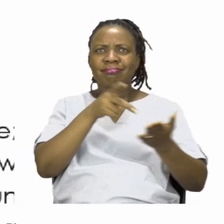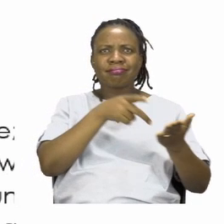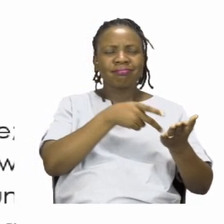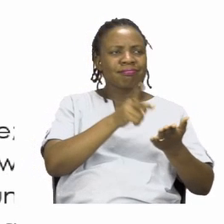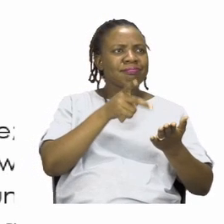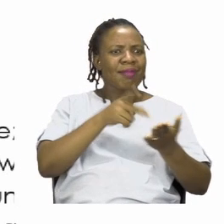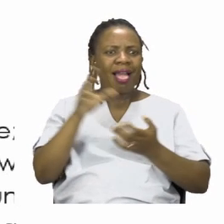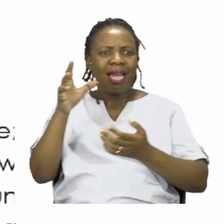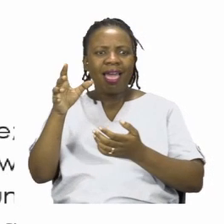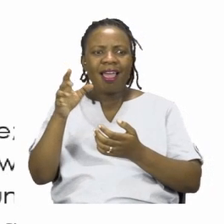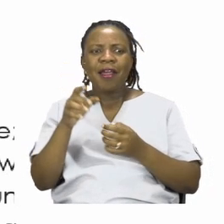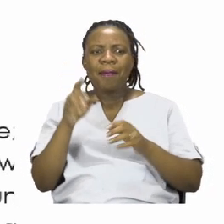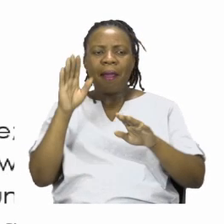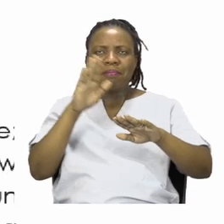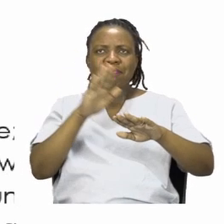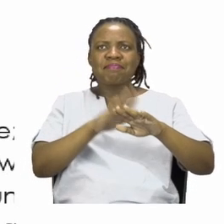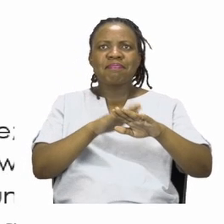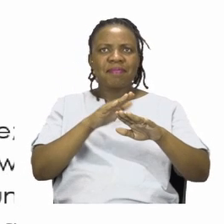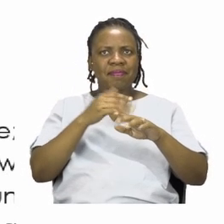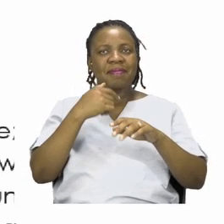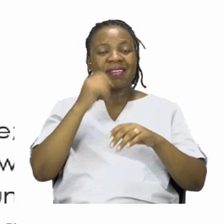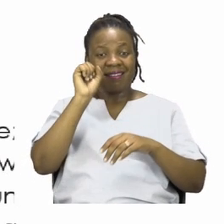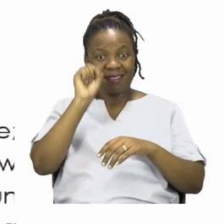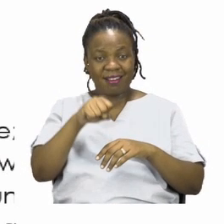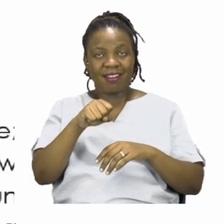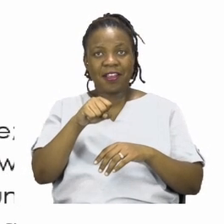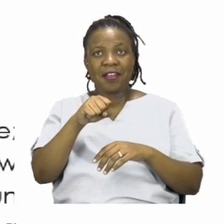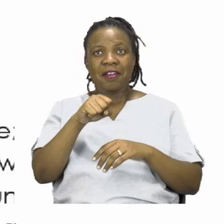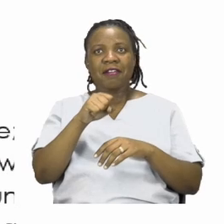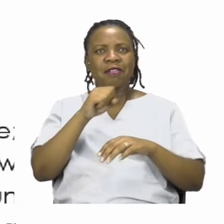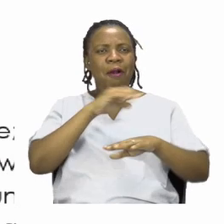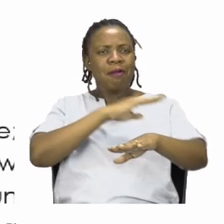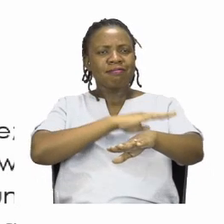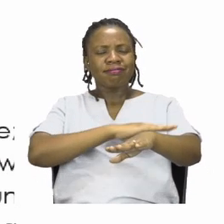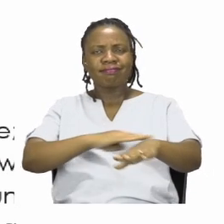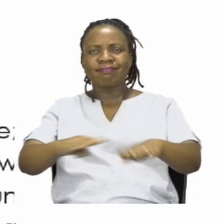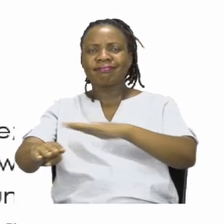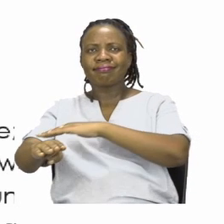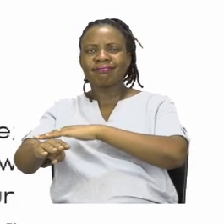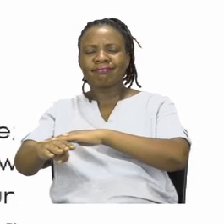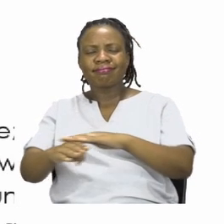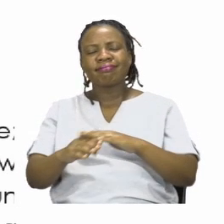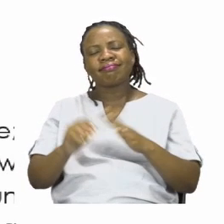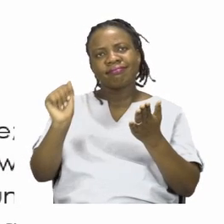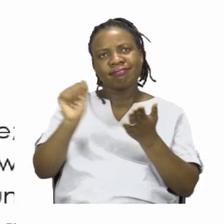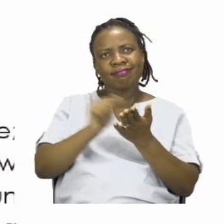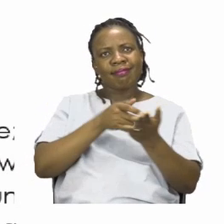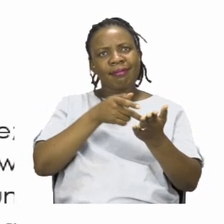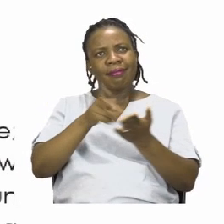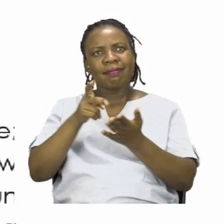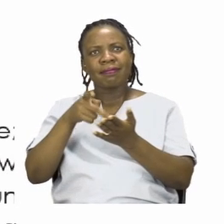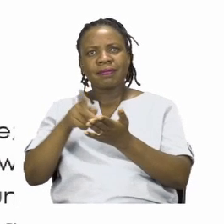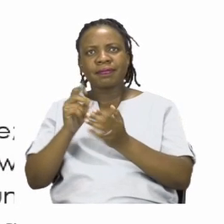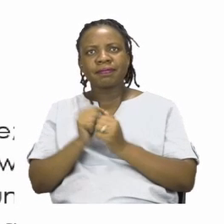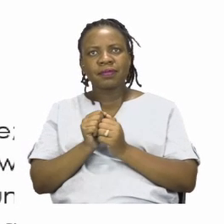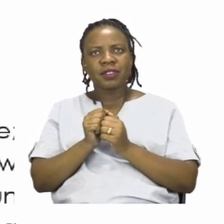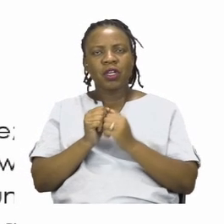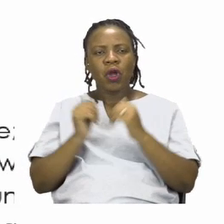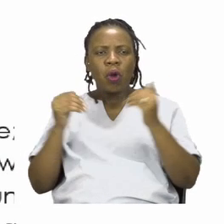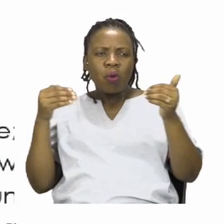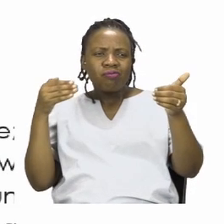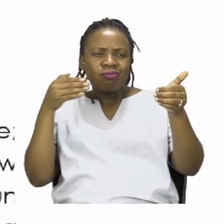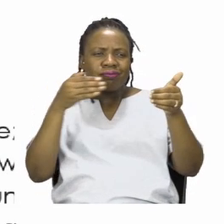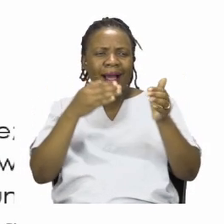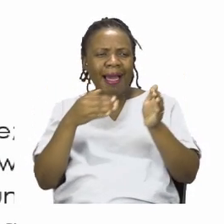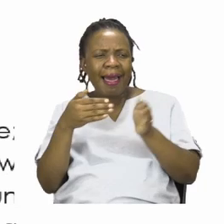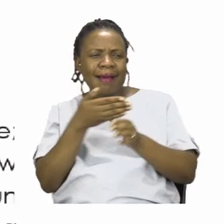you can," he led them down the streets of town. Frosty reached the other side of